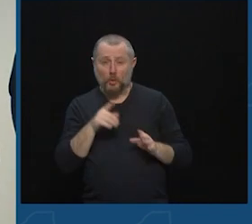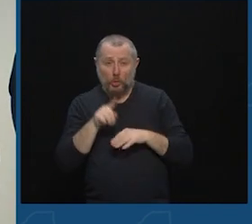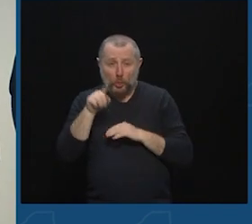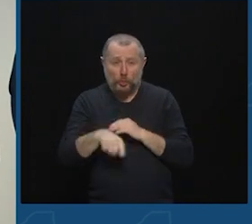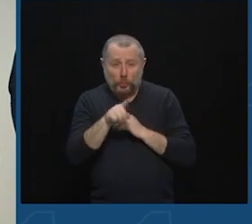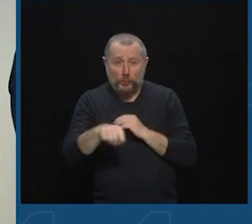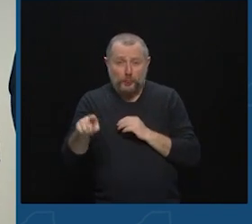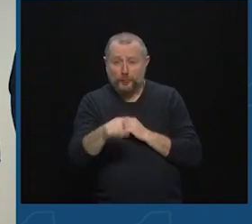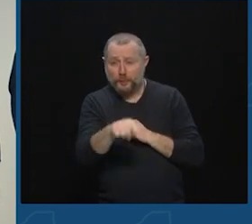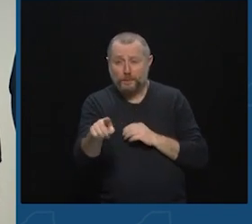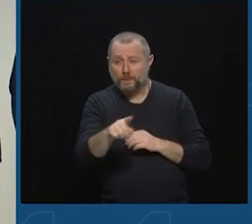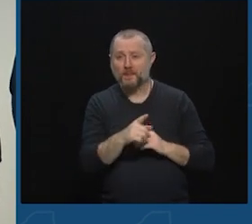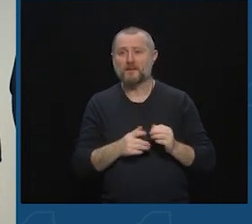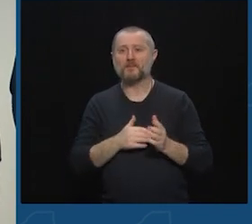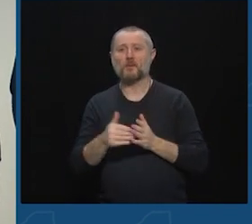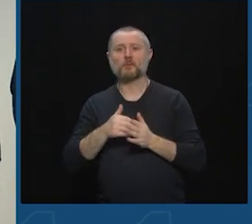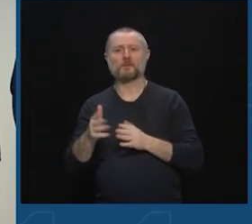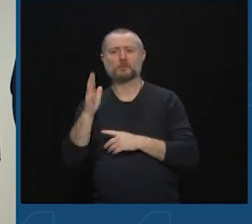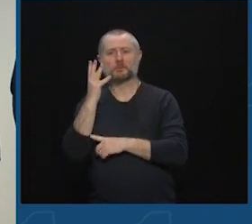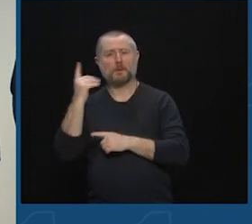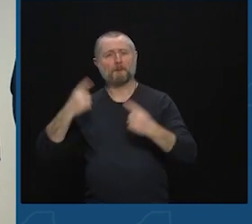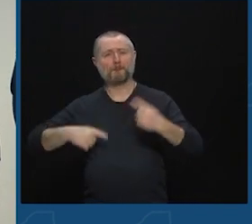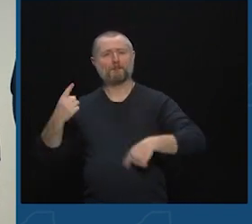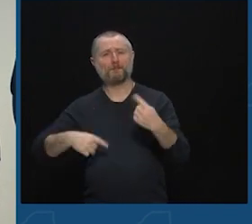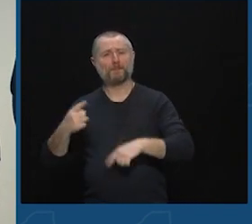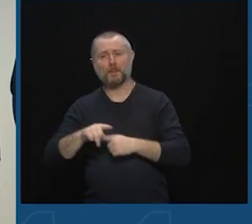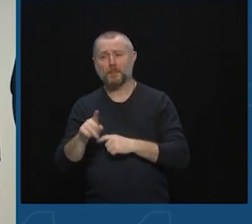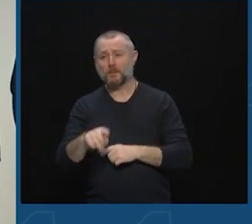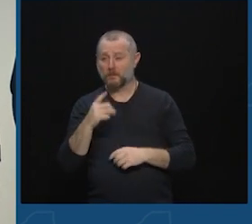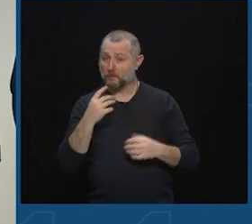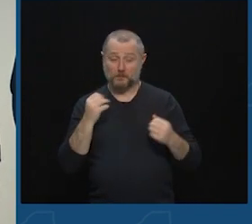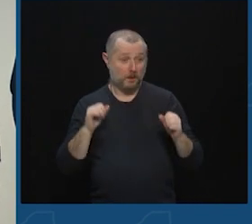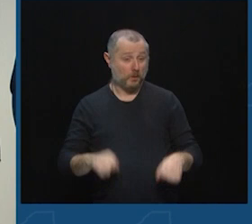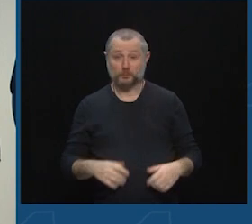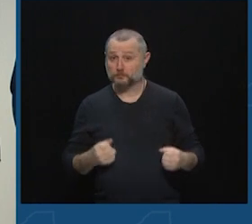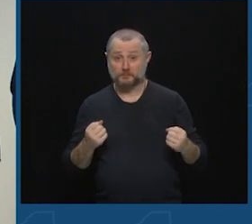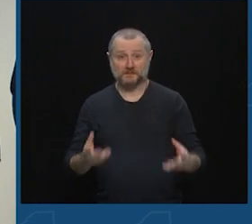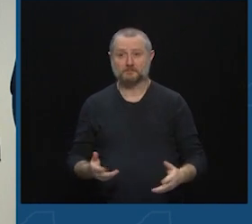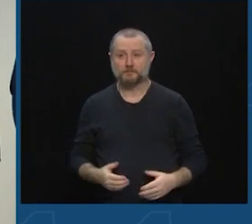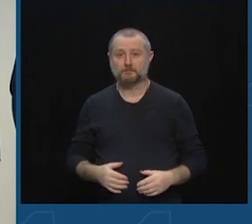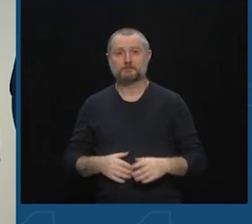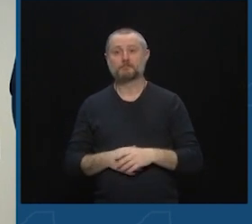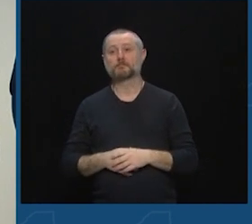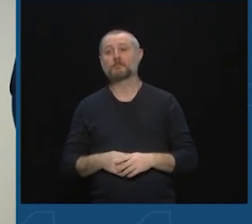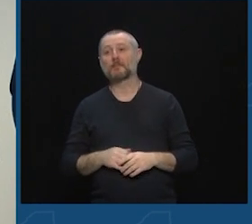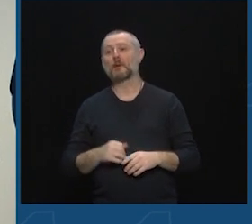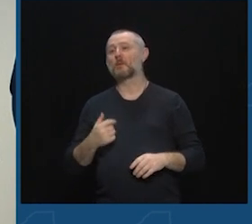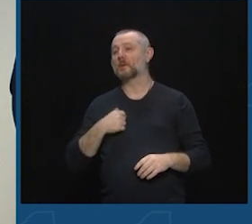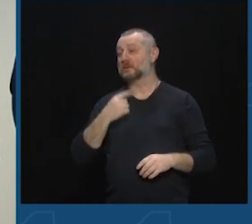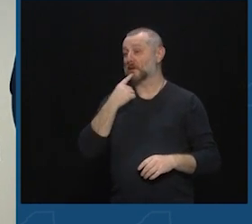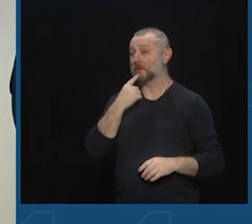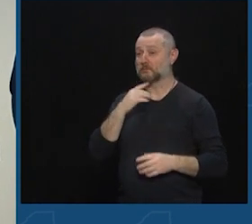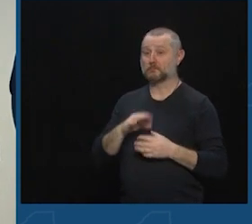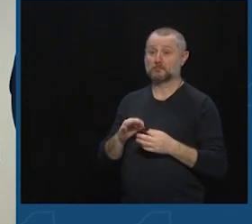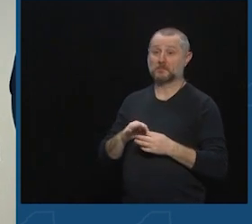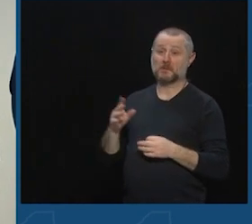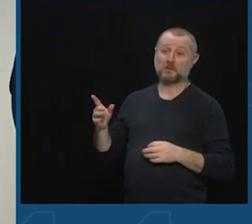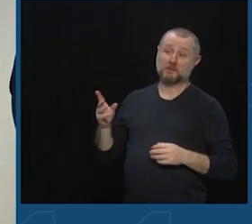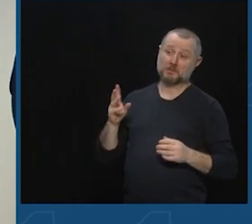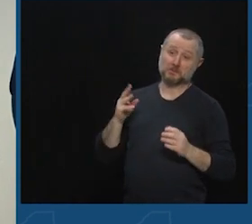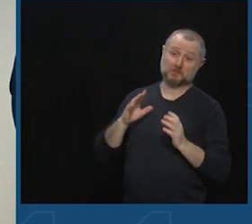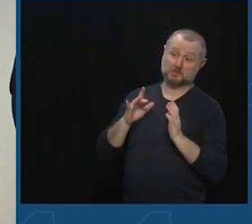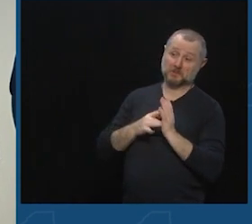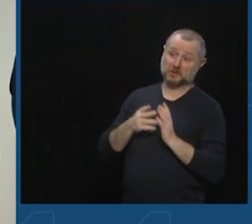of trees that are vulnerable to the ice that accumulates. So that's what we're dealing with, but I'd have to say right now that they're making tremendous progress, and we're